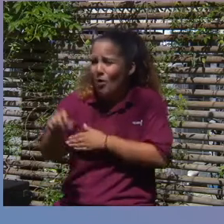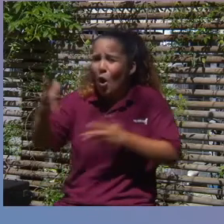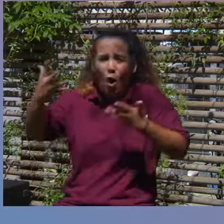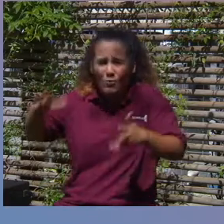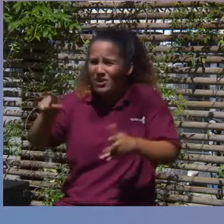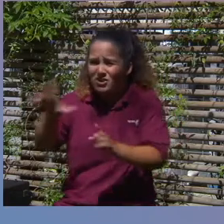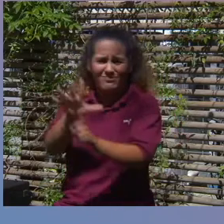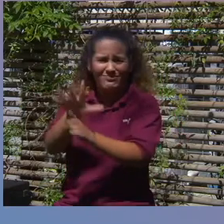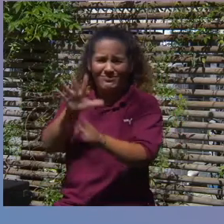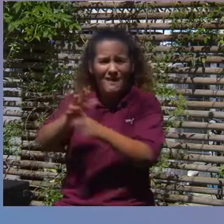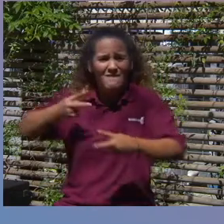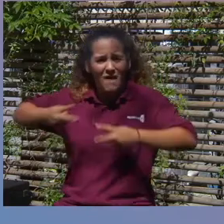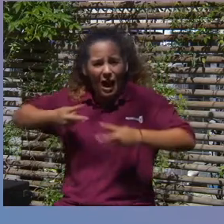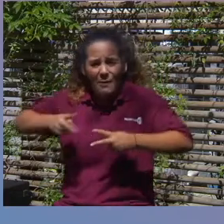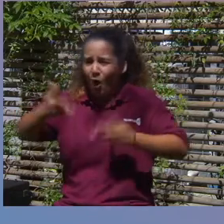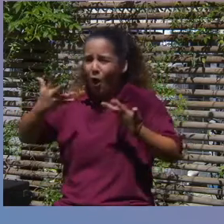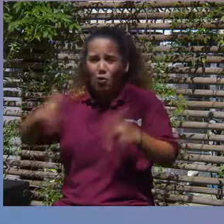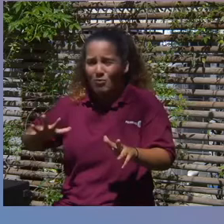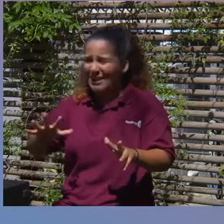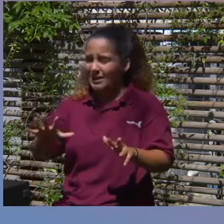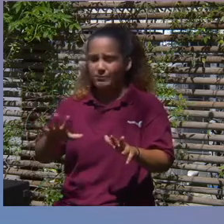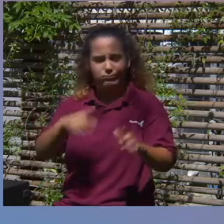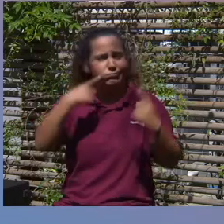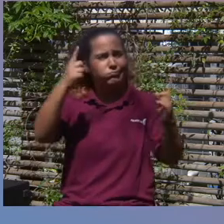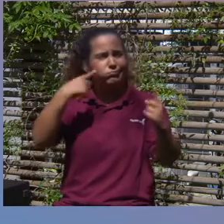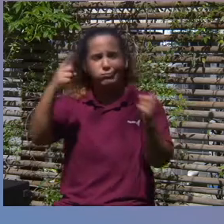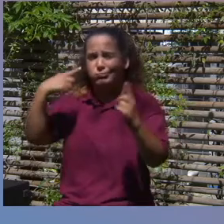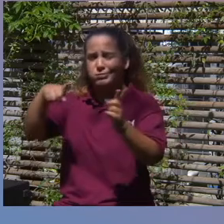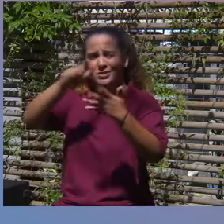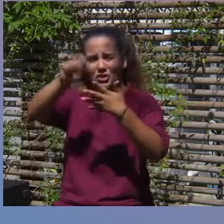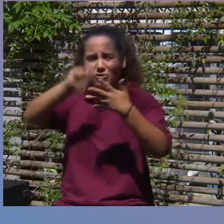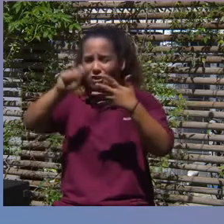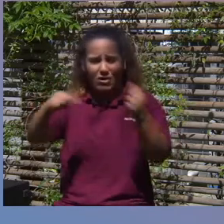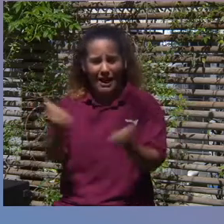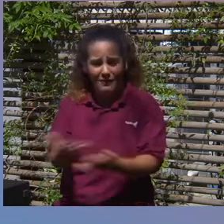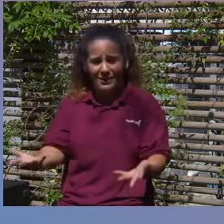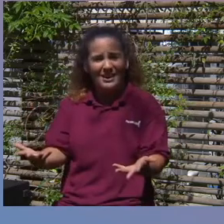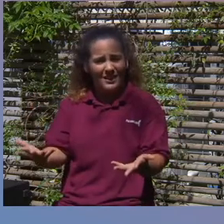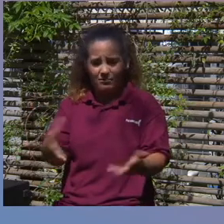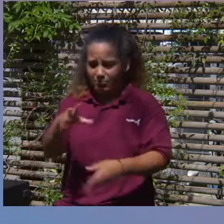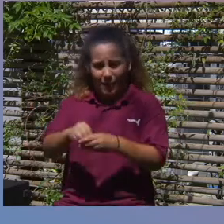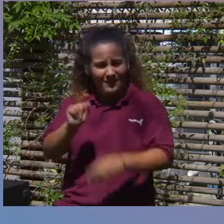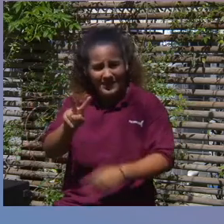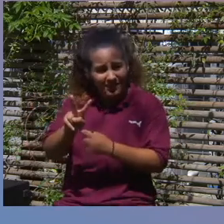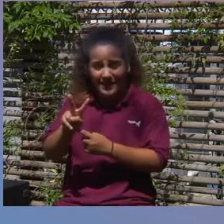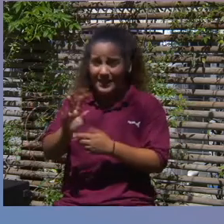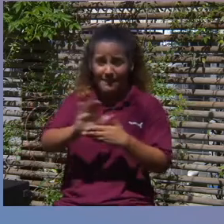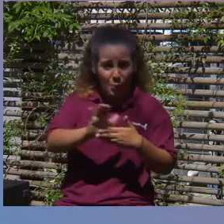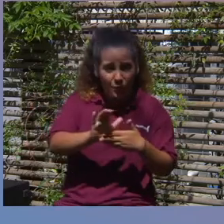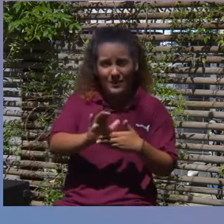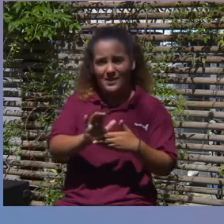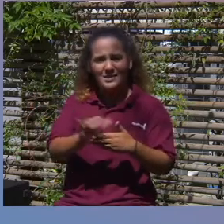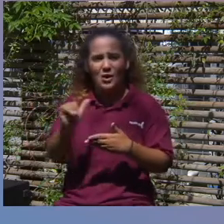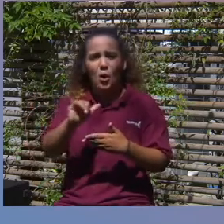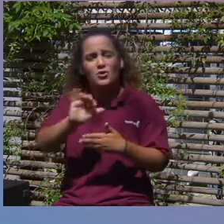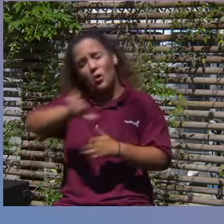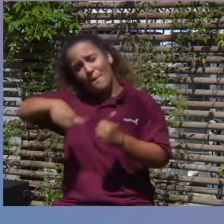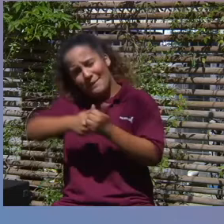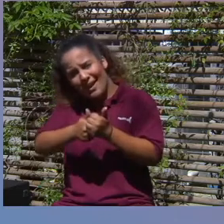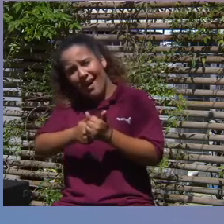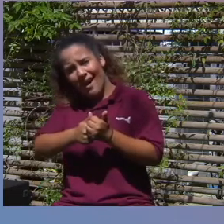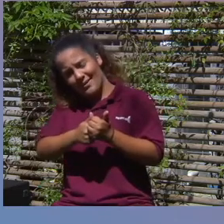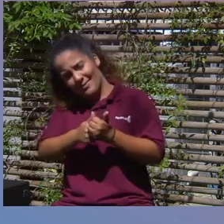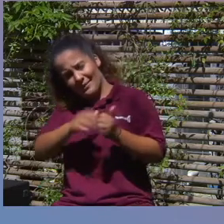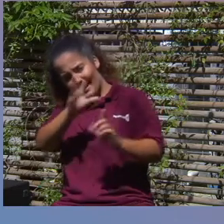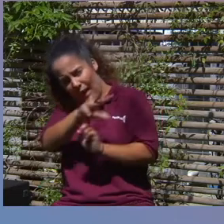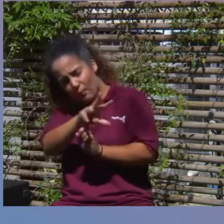vibe, a thing, moving around, doing all of these brilliant things, being on television, and also film and behind the camera and all of these different